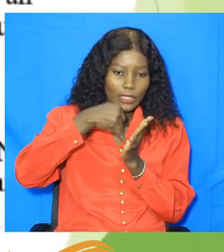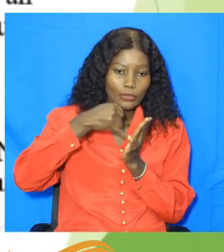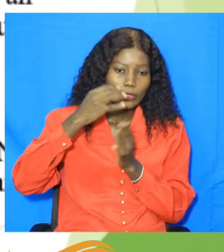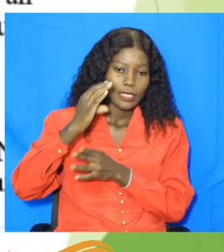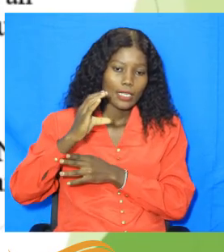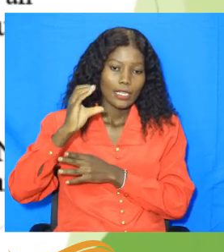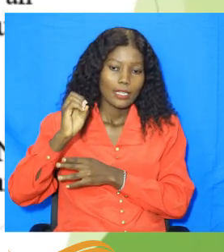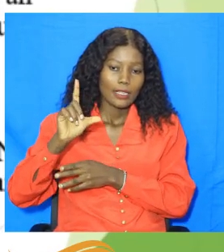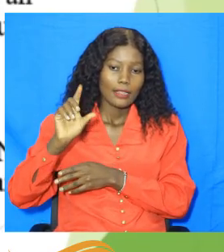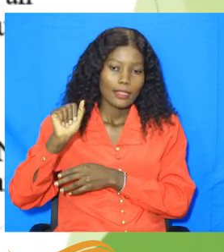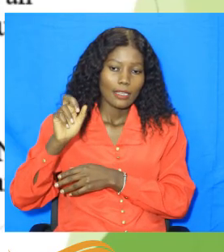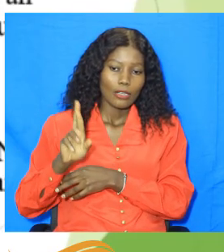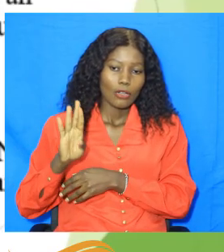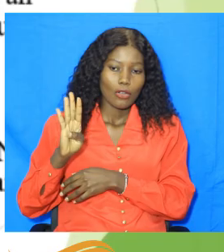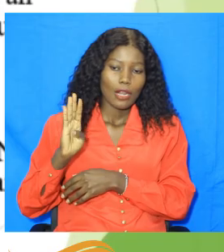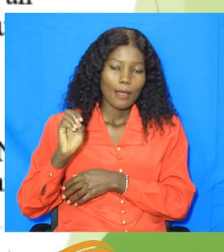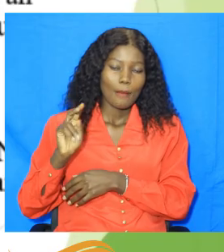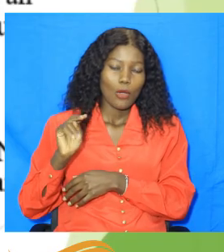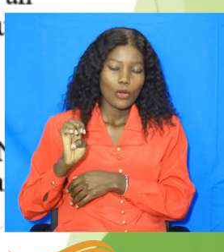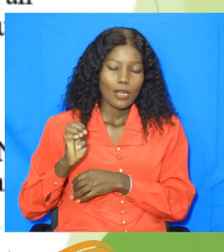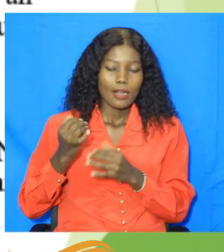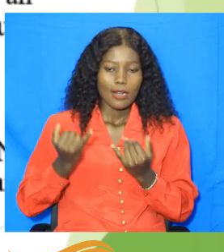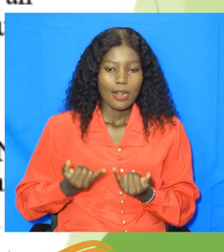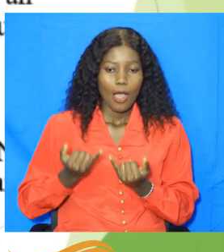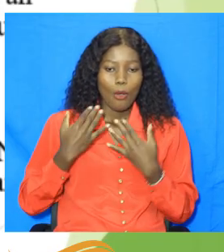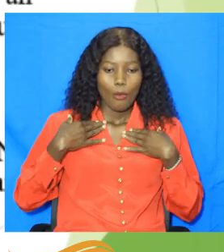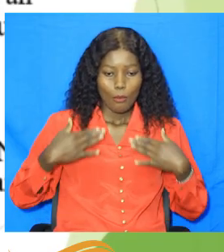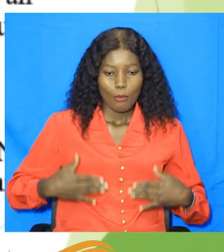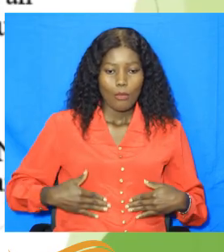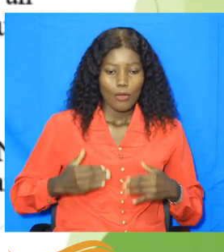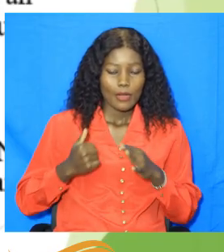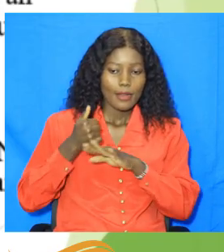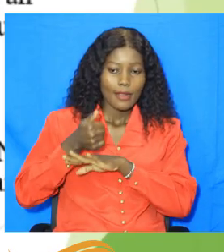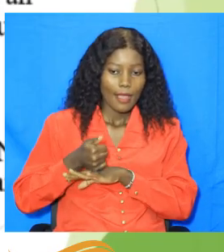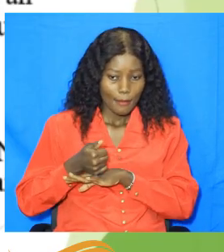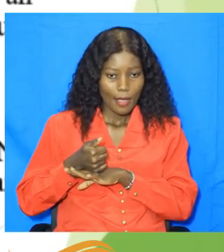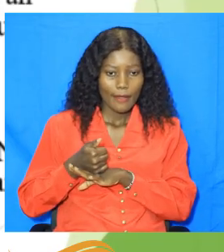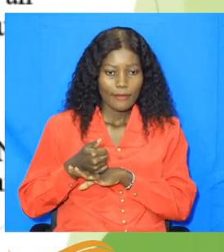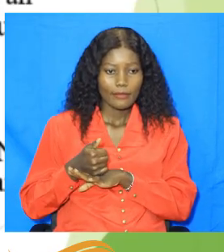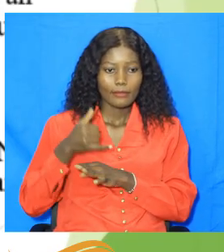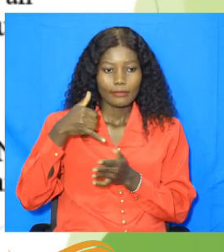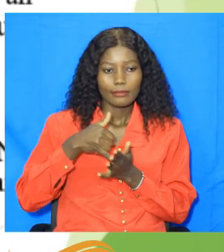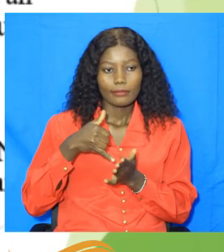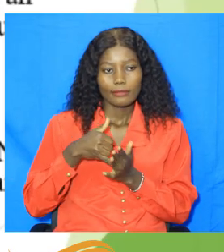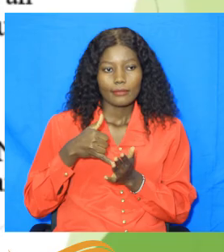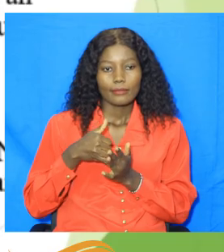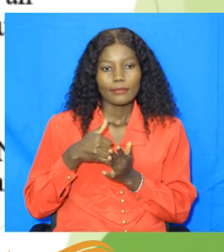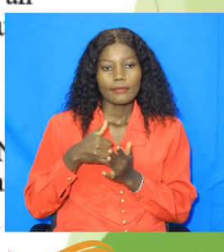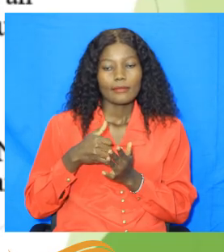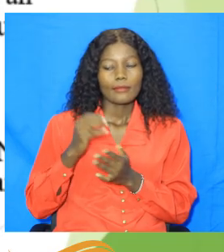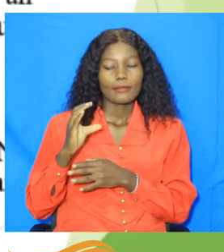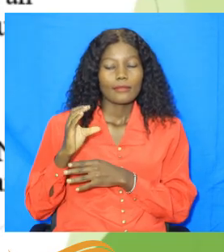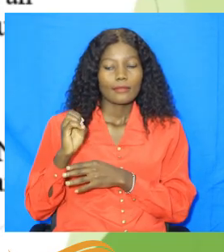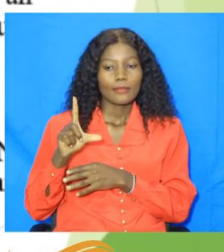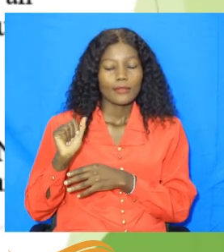collarbone. So the body above the pelvis, including the